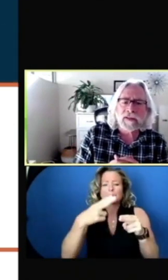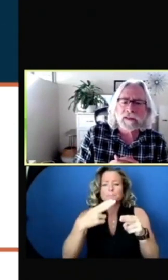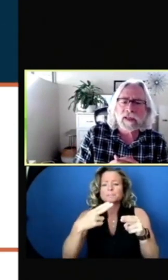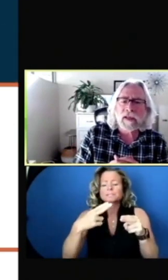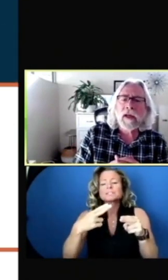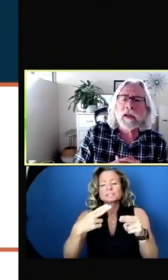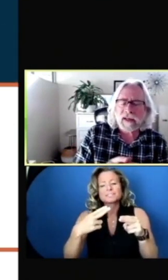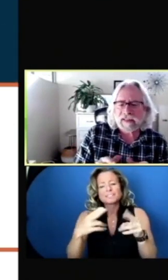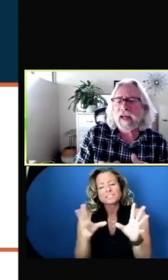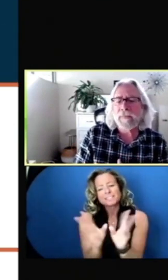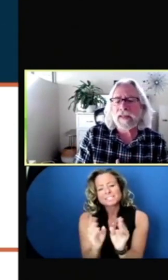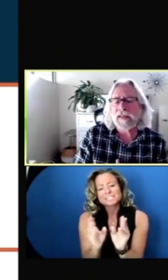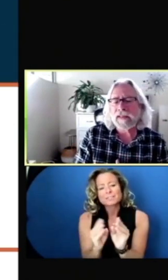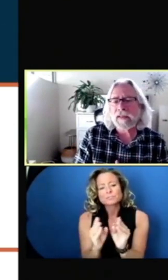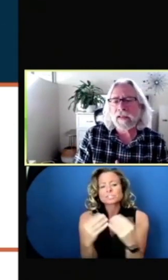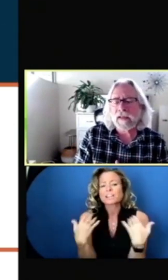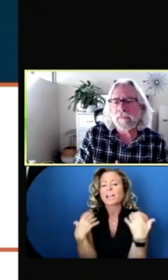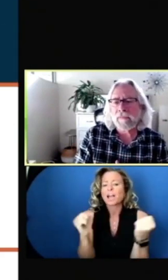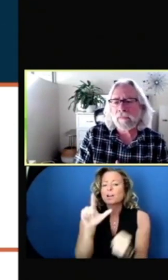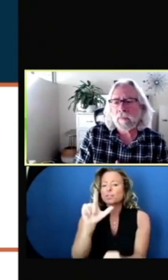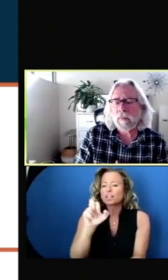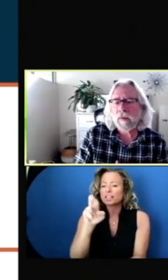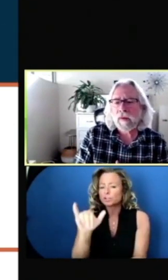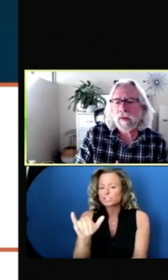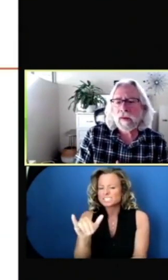Health Literacy. Next slide, please.